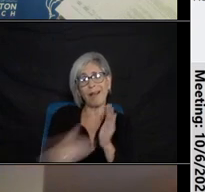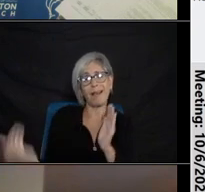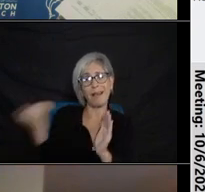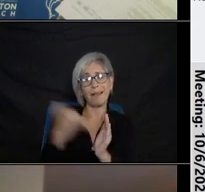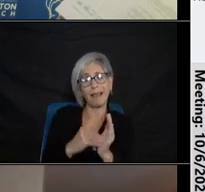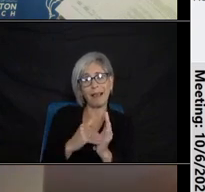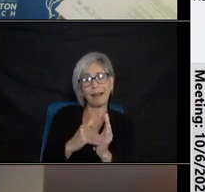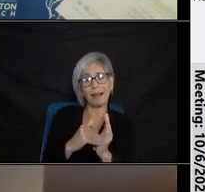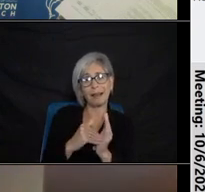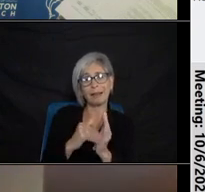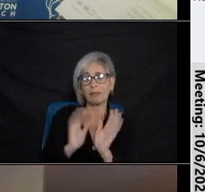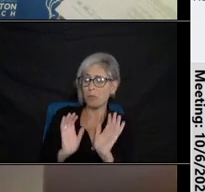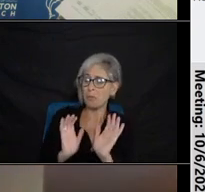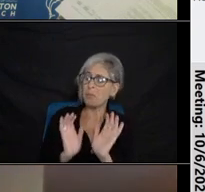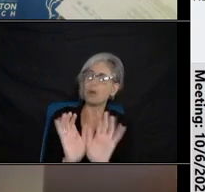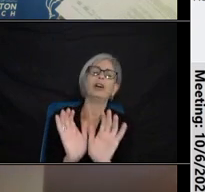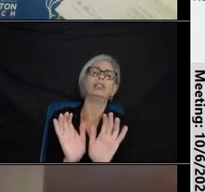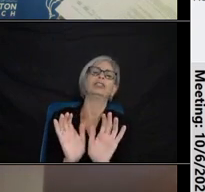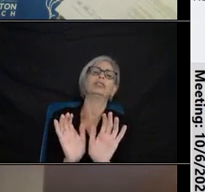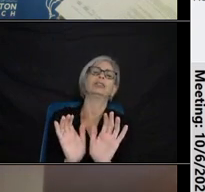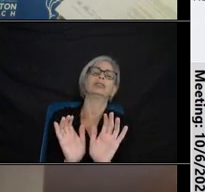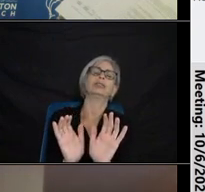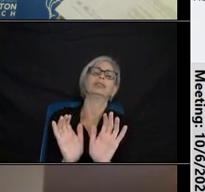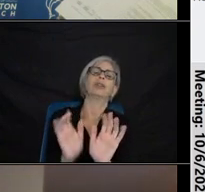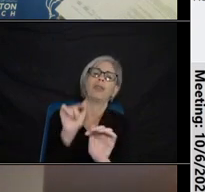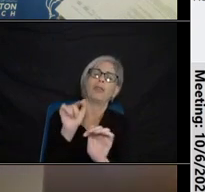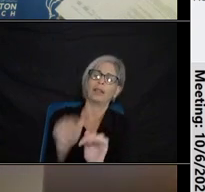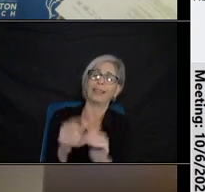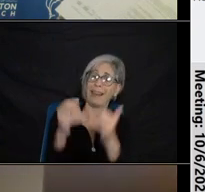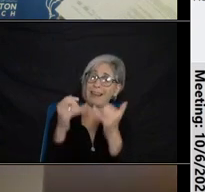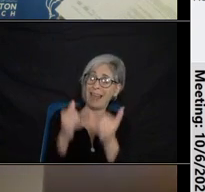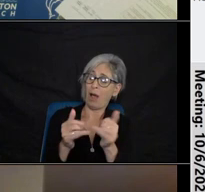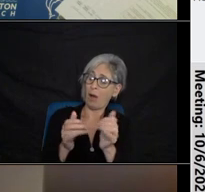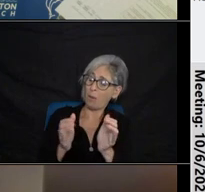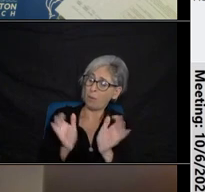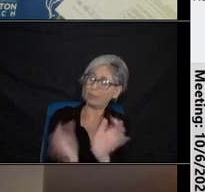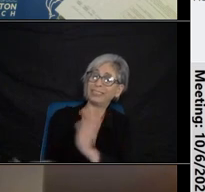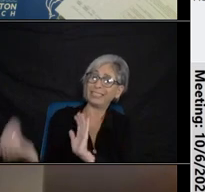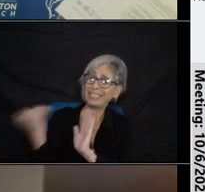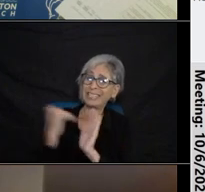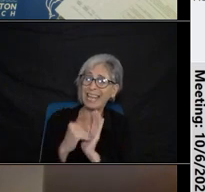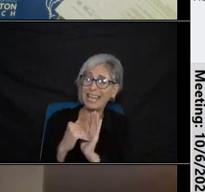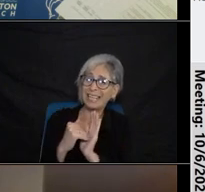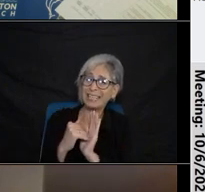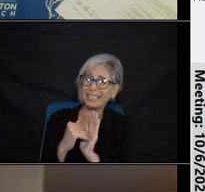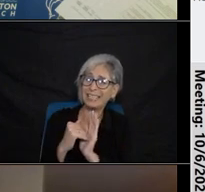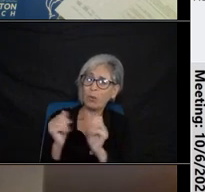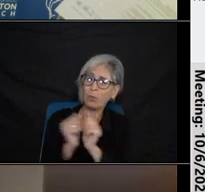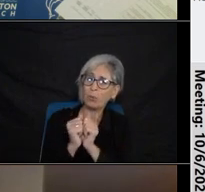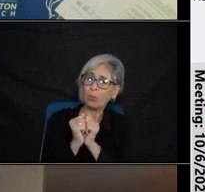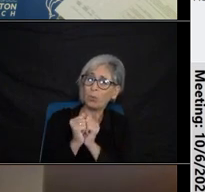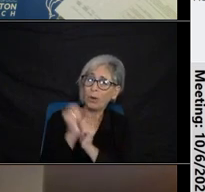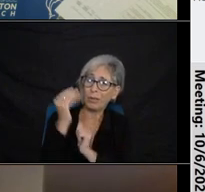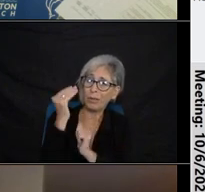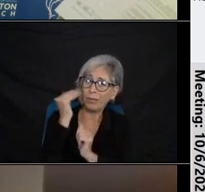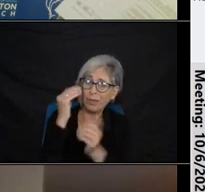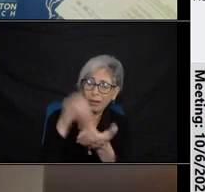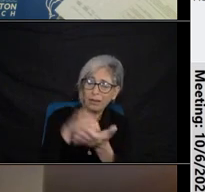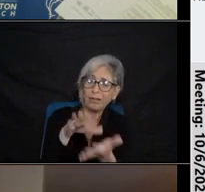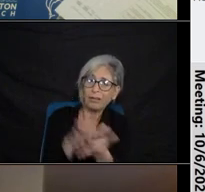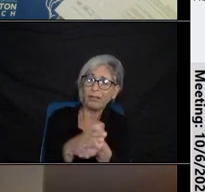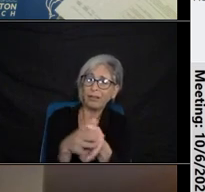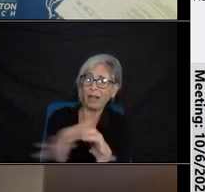to push this forward. Now you're pushing it forward once again with known public record comments